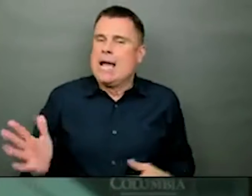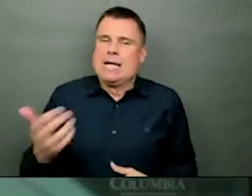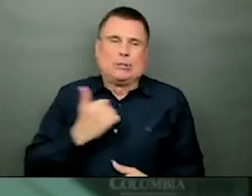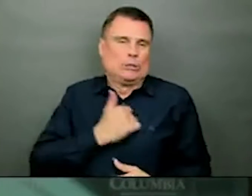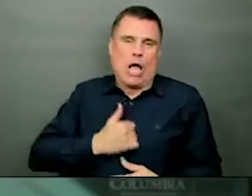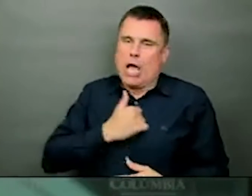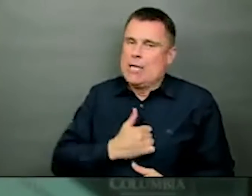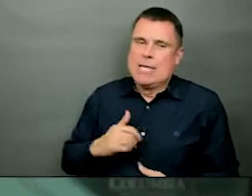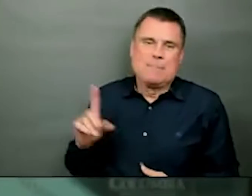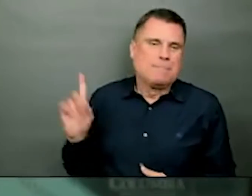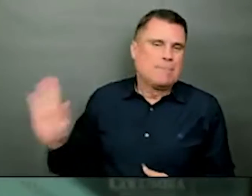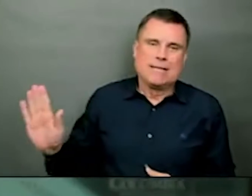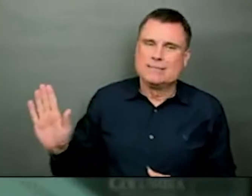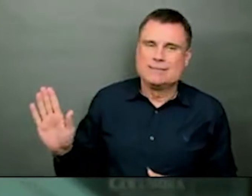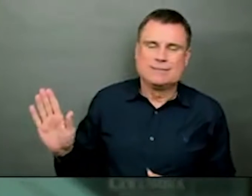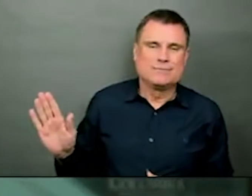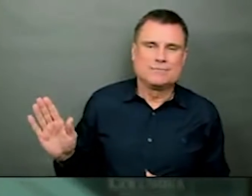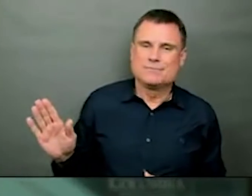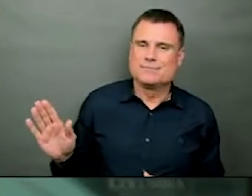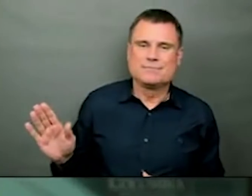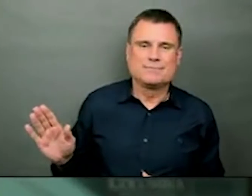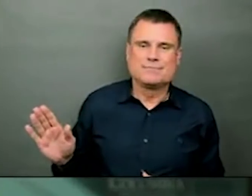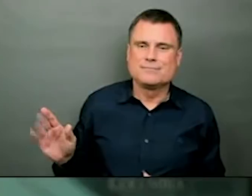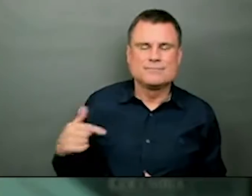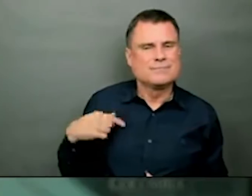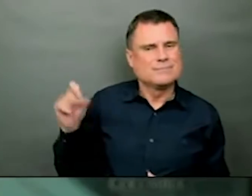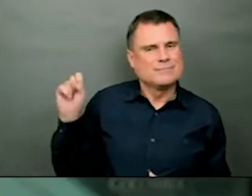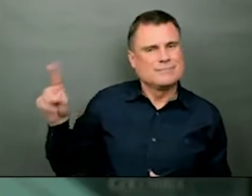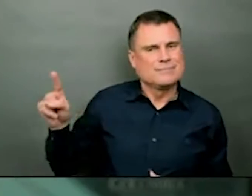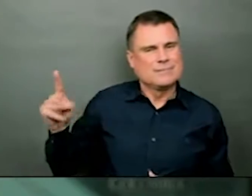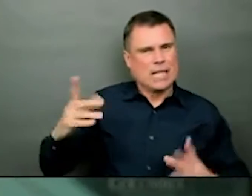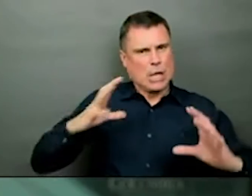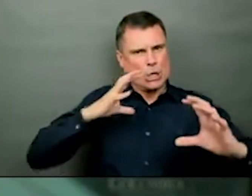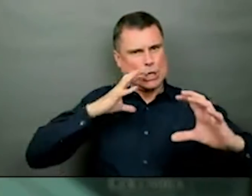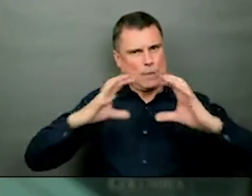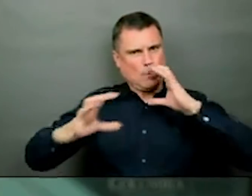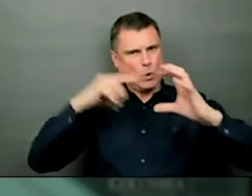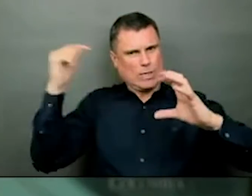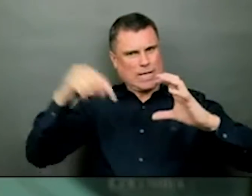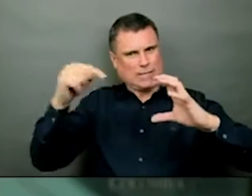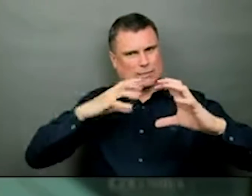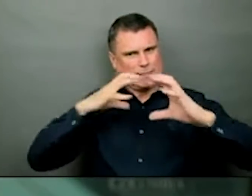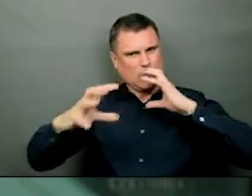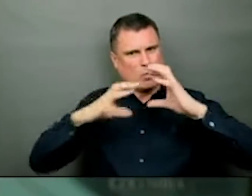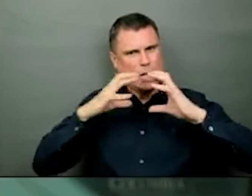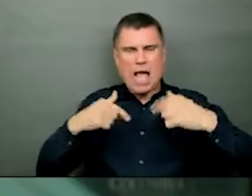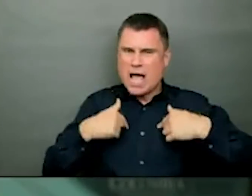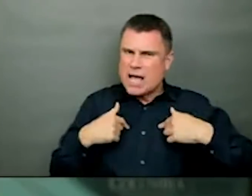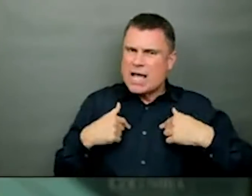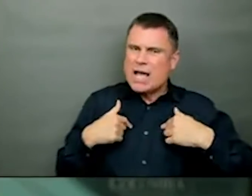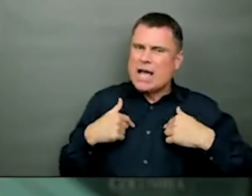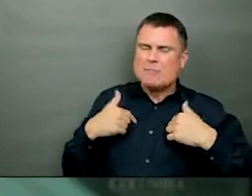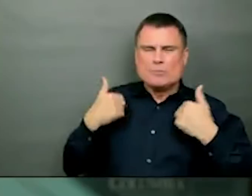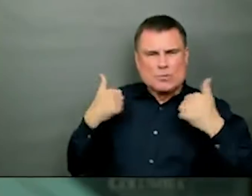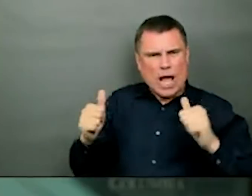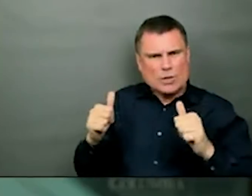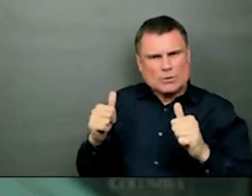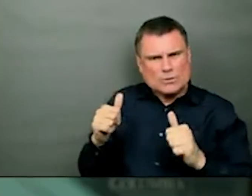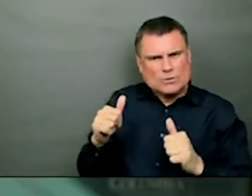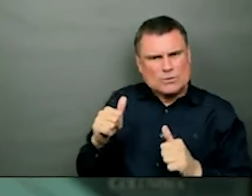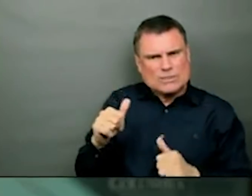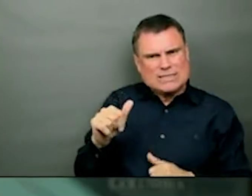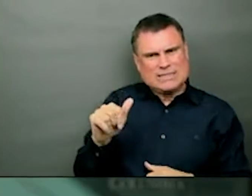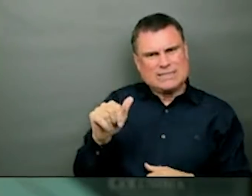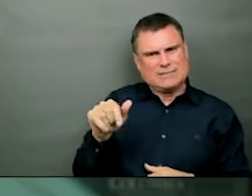else. So, Minister Dix, I'm not sure if you've been given this information, but I'm trying to track down exactly how many of